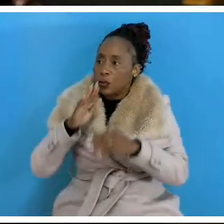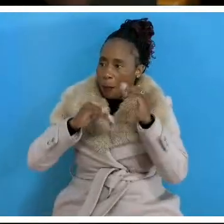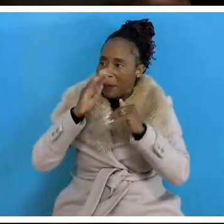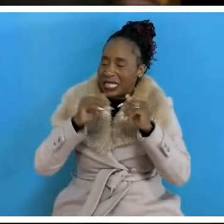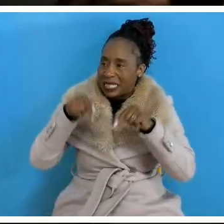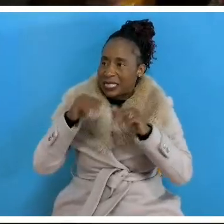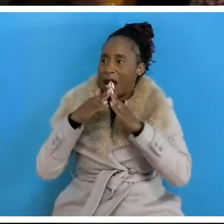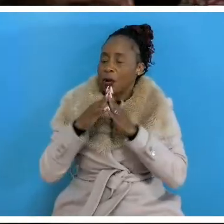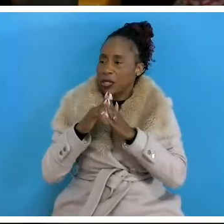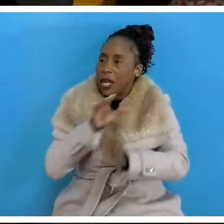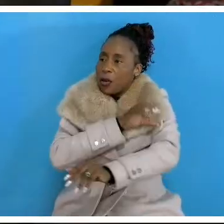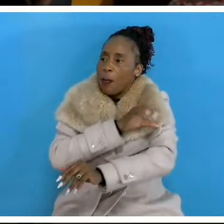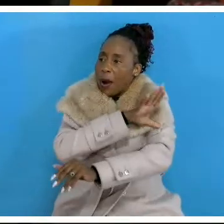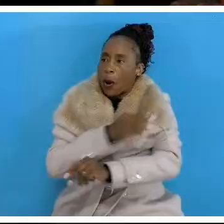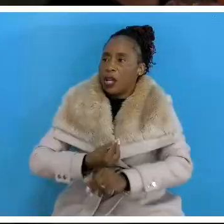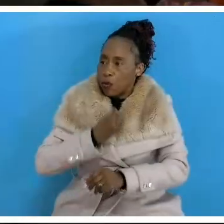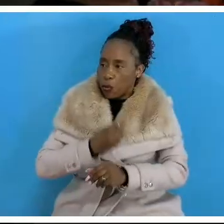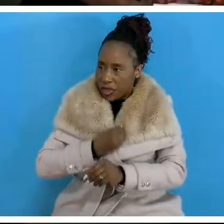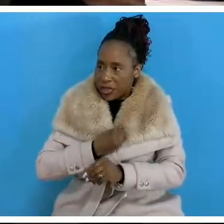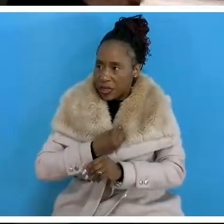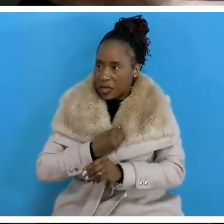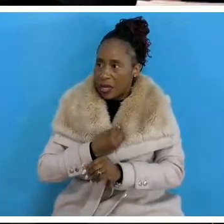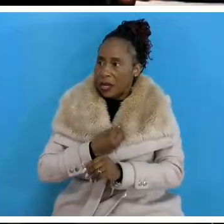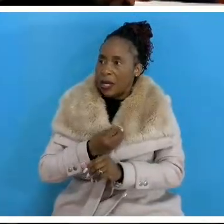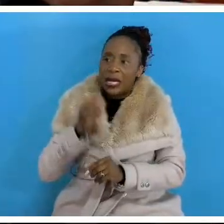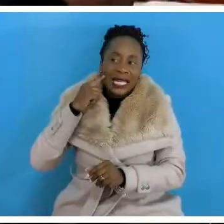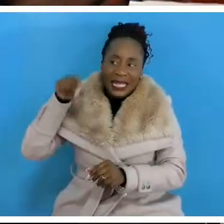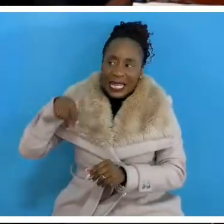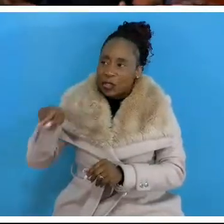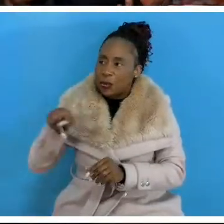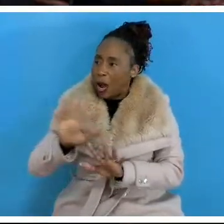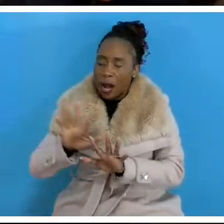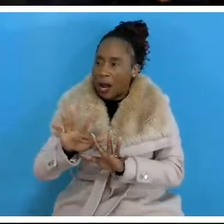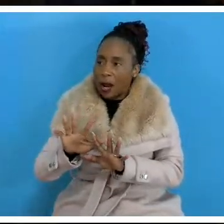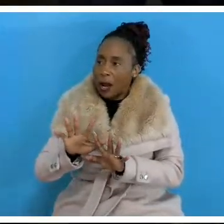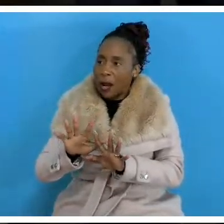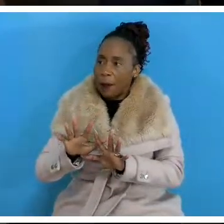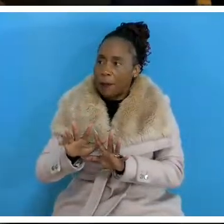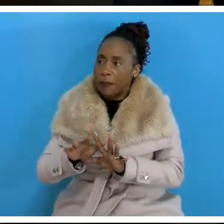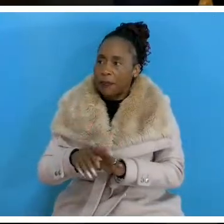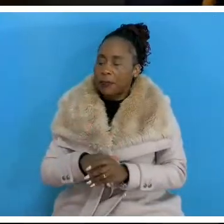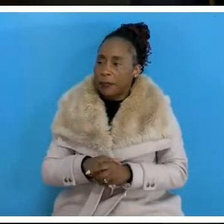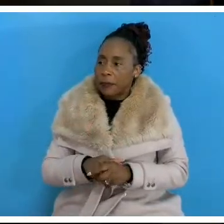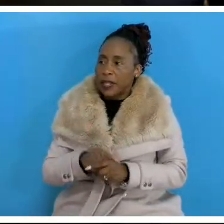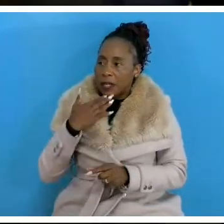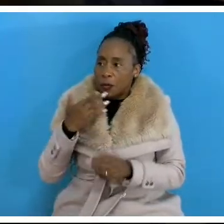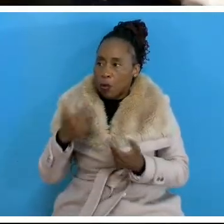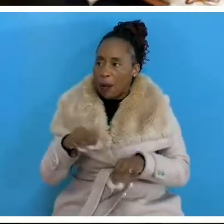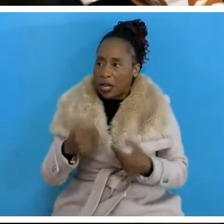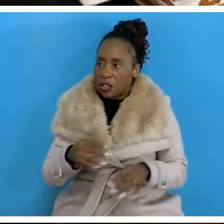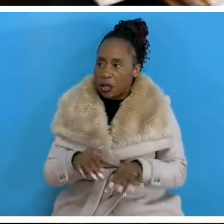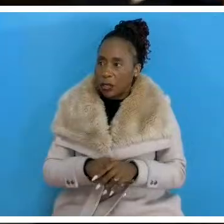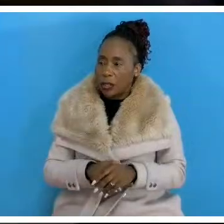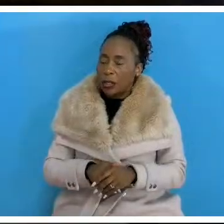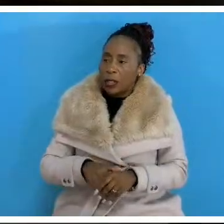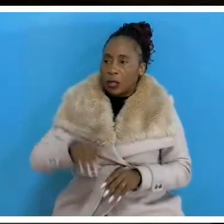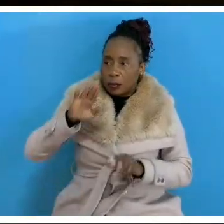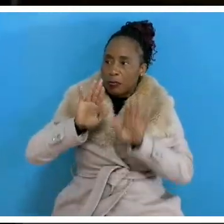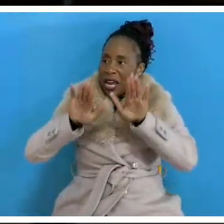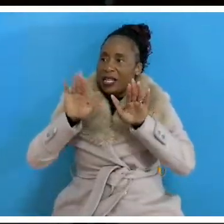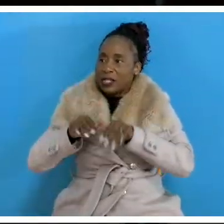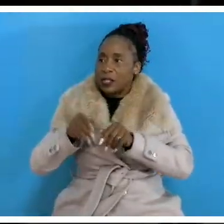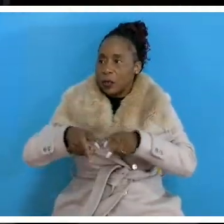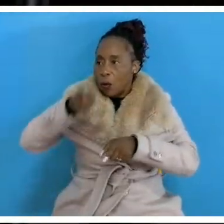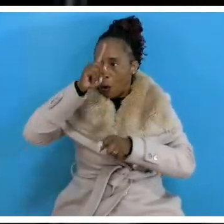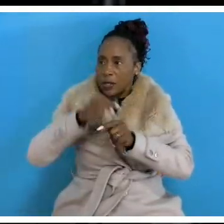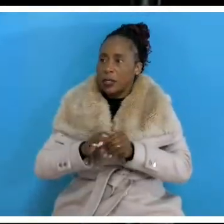to empower the youth, and we are going to look at you. And we're asking you, thank you, Mr. Chibai, dankie, ons waardeer dit regtig baie. Praise uNkulunkulu, ja, thanda sonke vele.